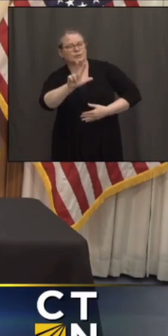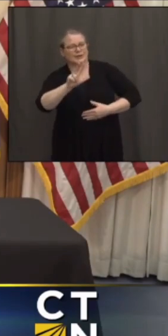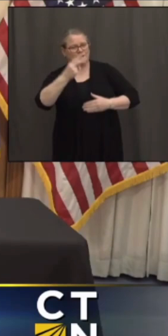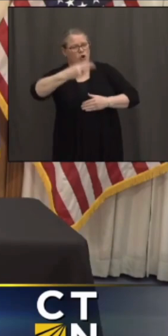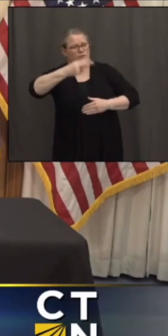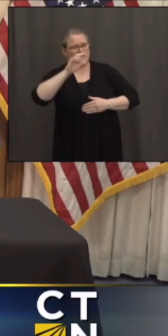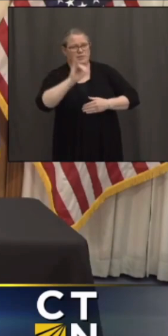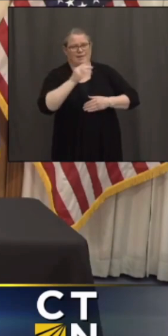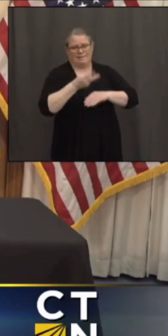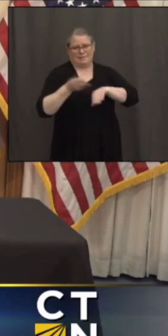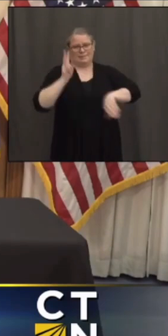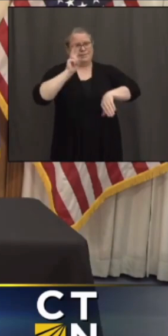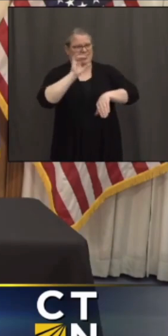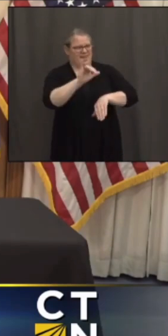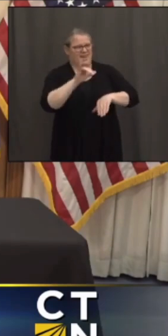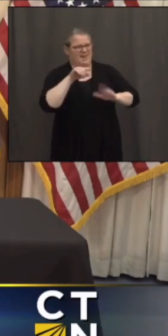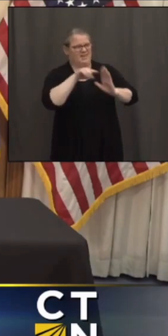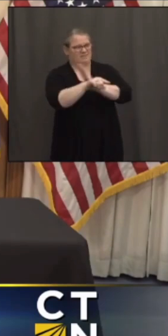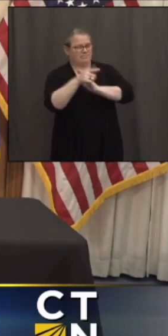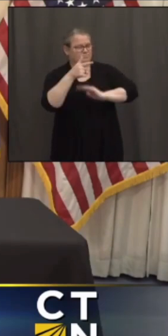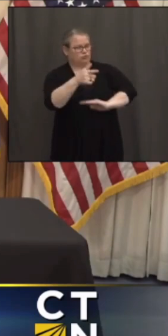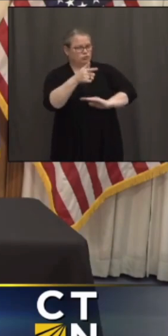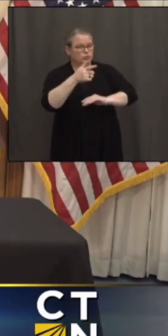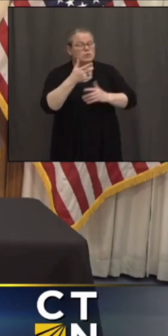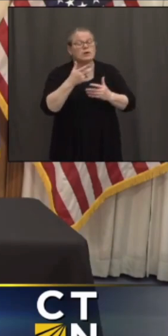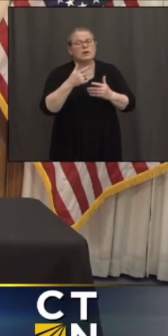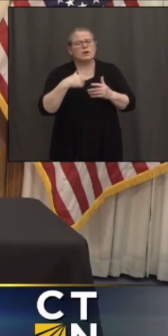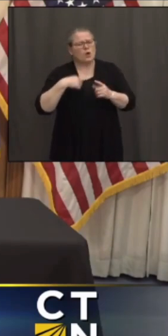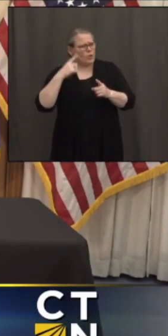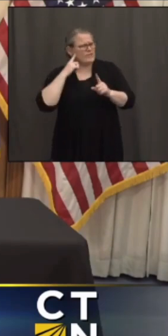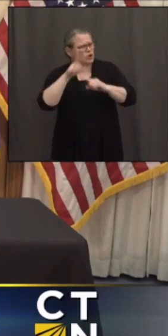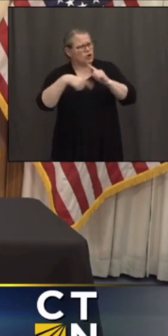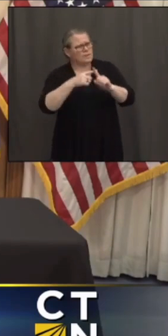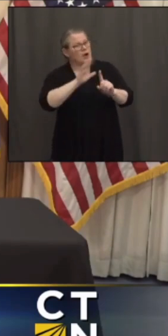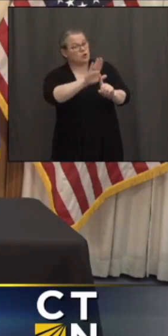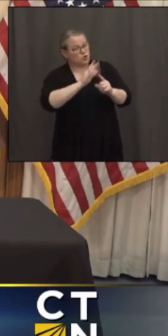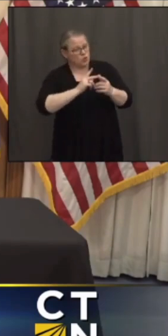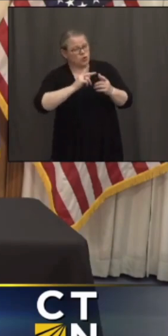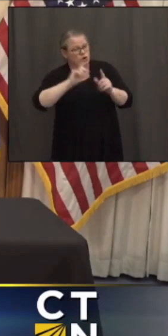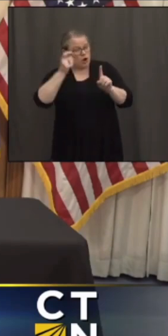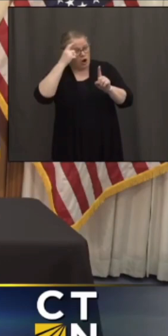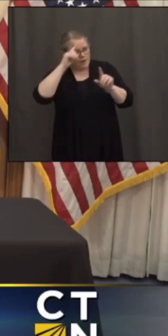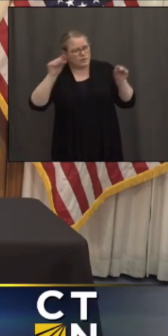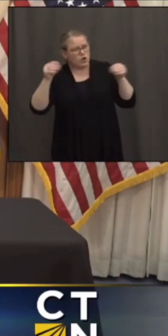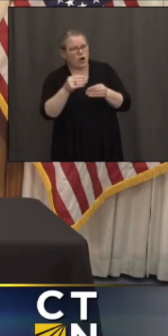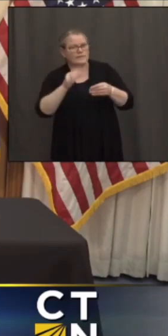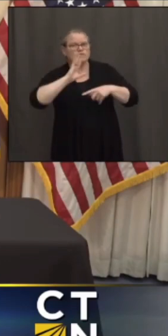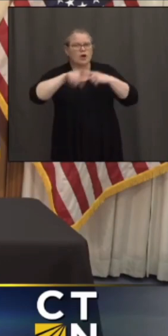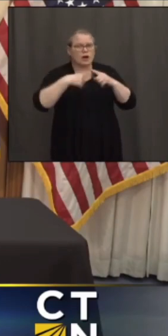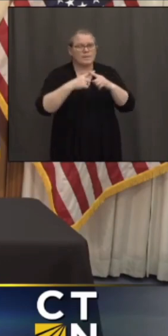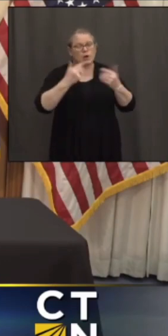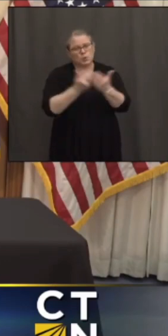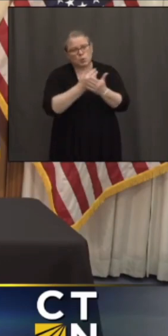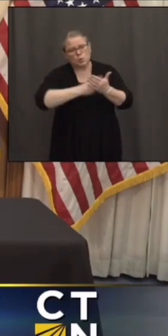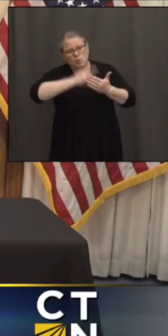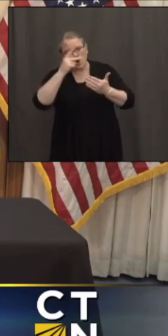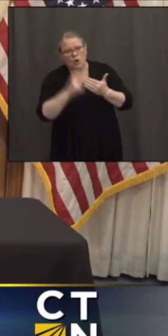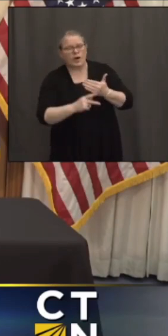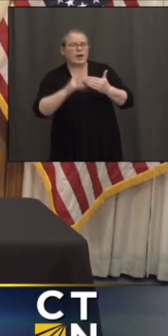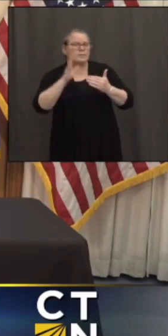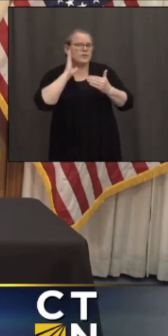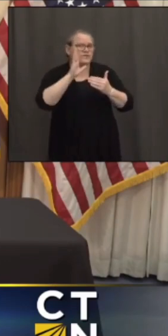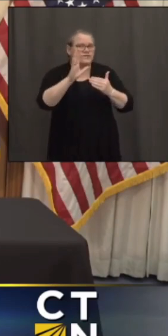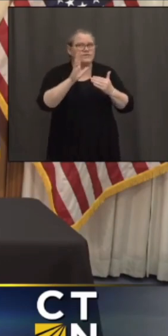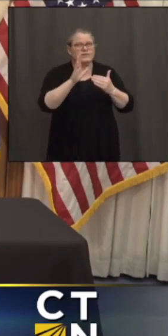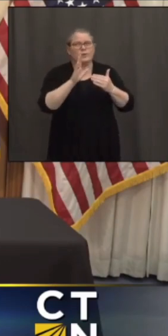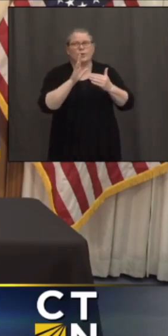for violence prevention programs, some specifically targeting youth. What do you think as a state we can do to,